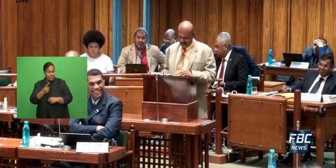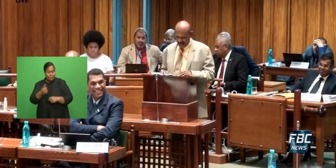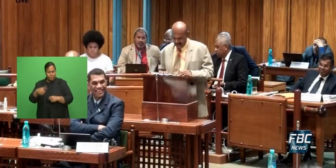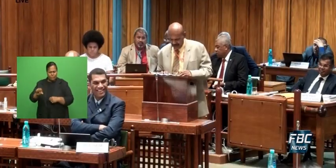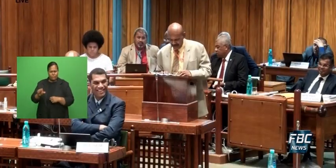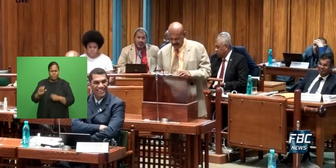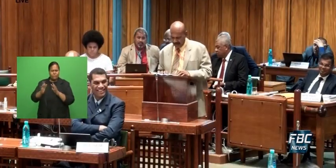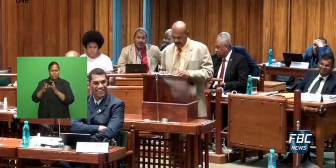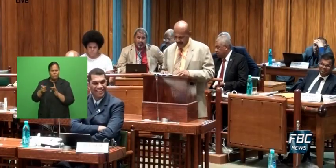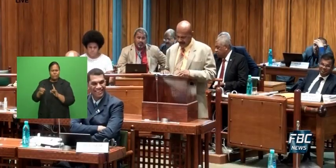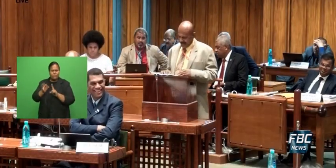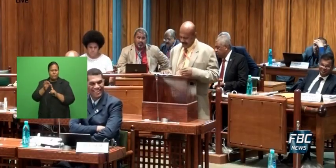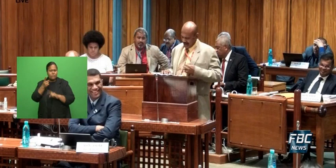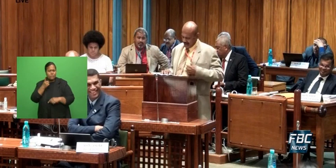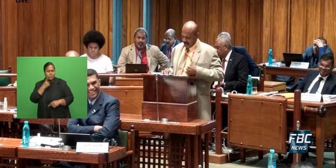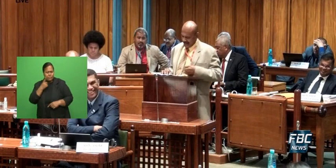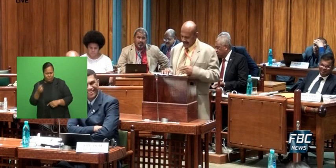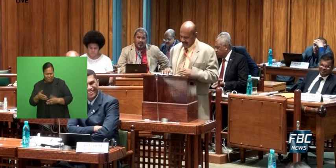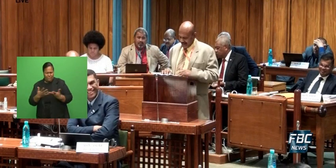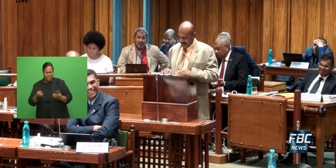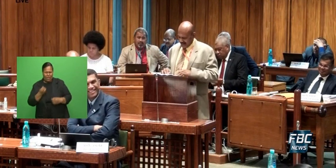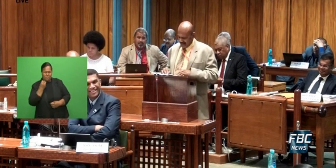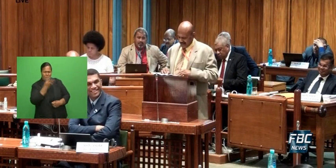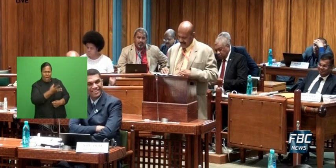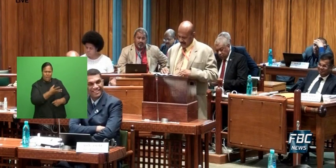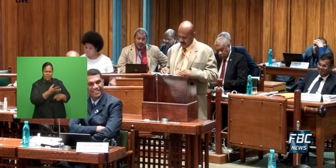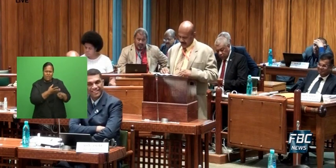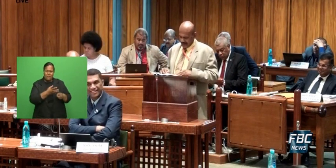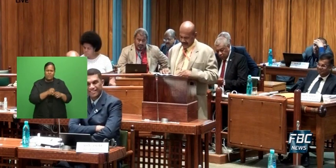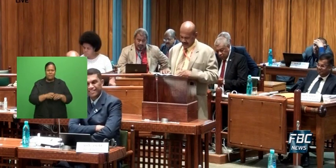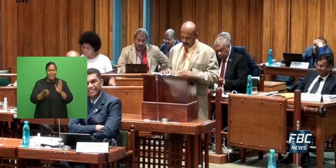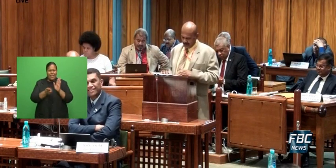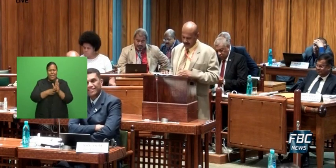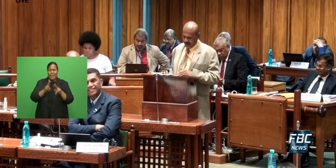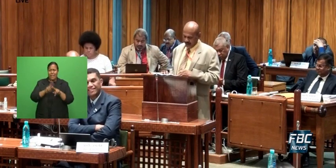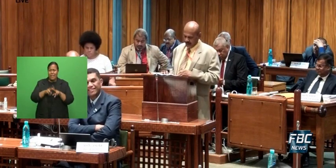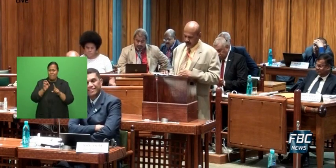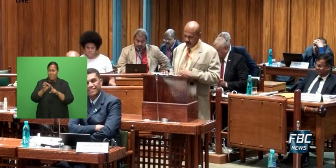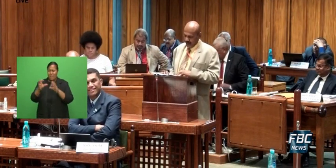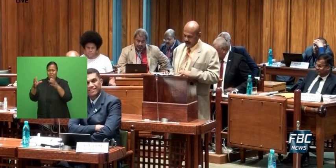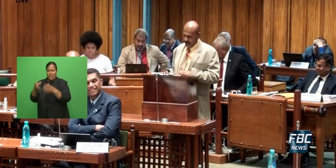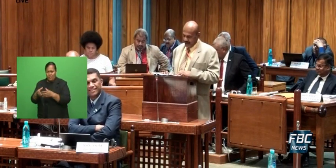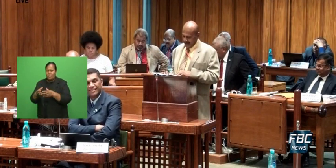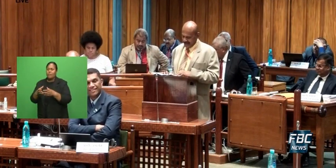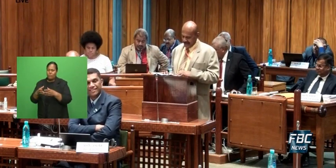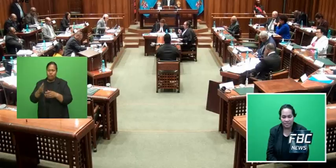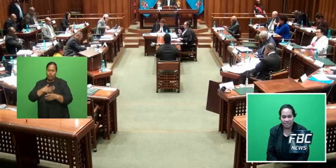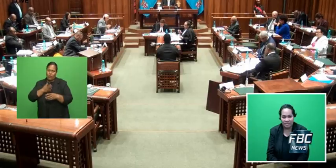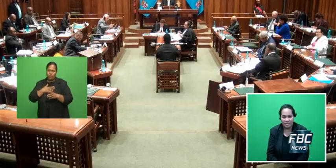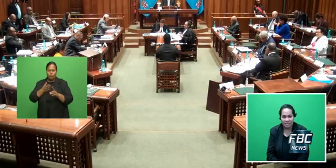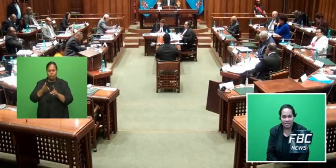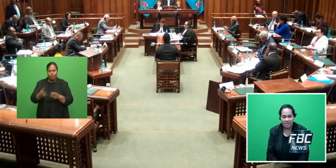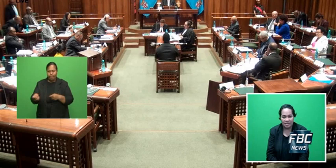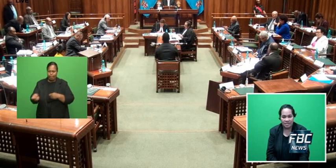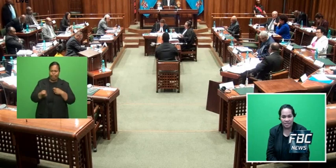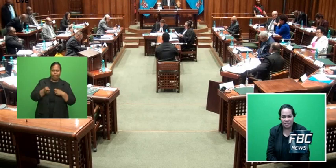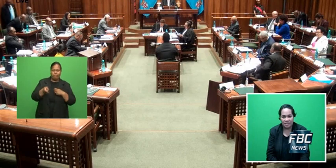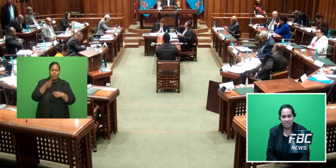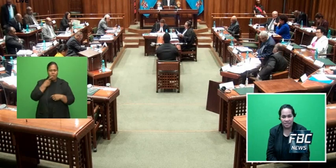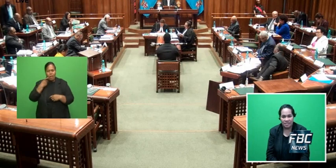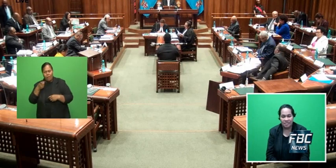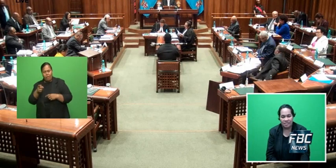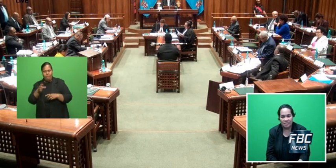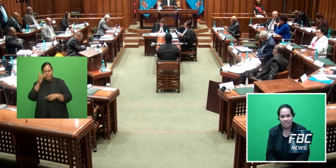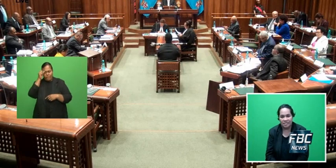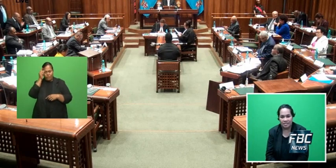by Tikundundua and the National Federation Party was an attempt to mislead Fijians because the opposition has no